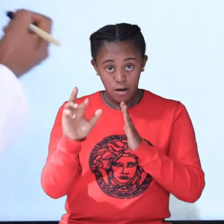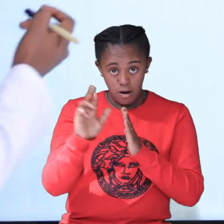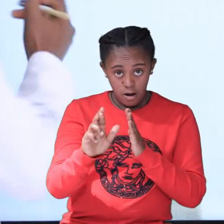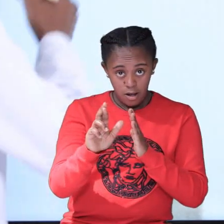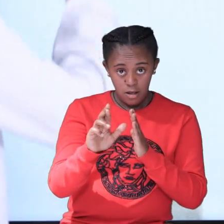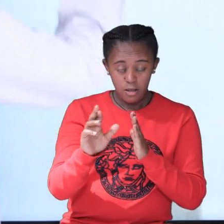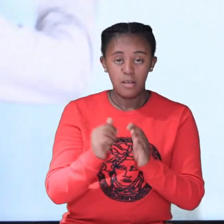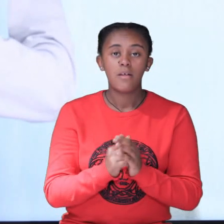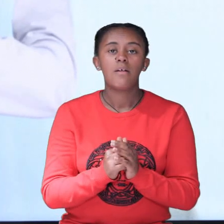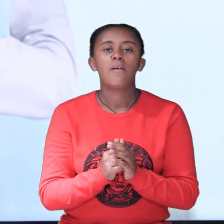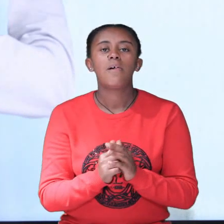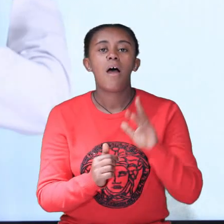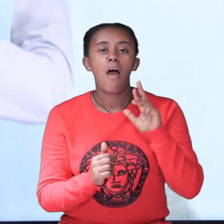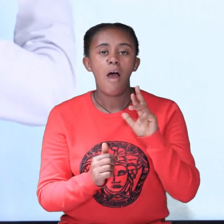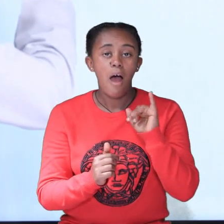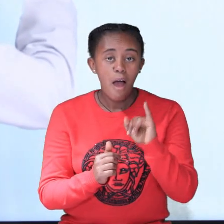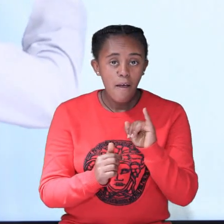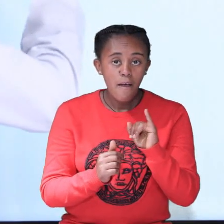I